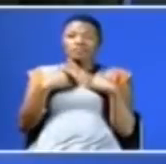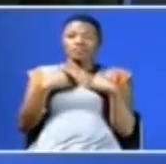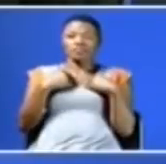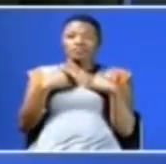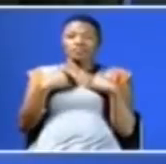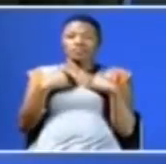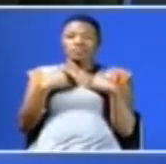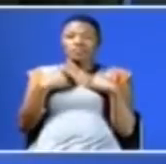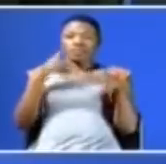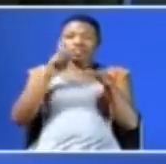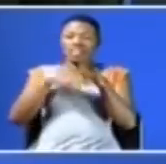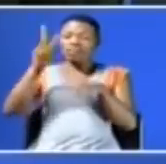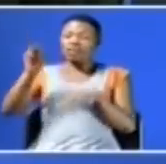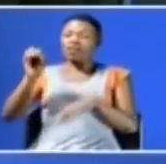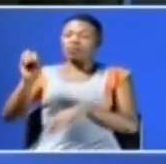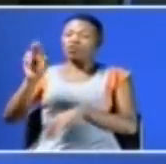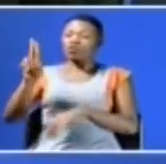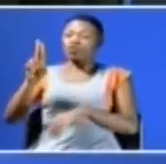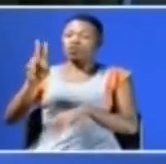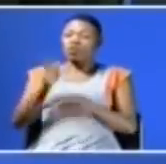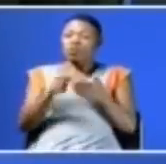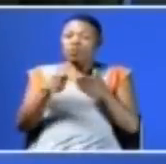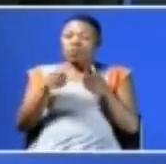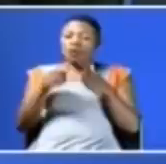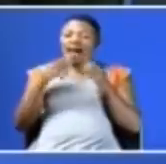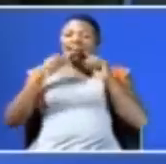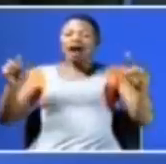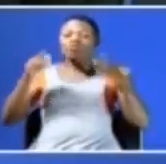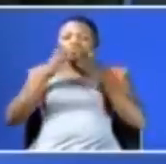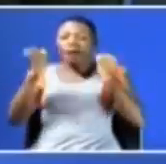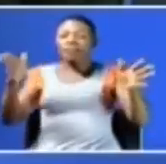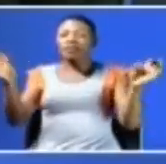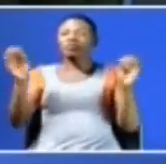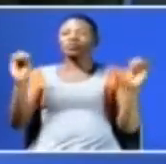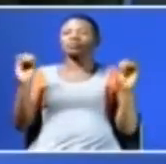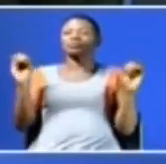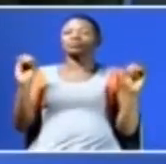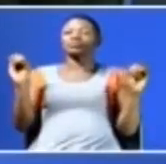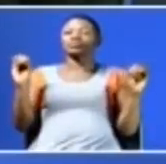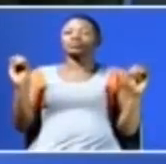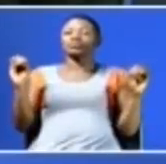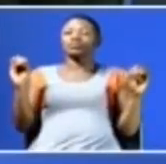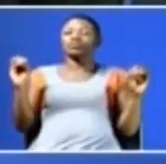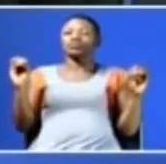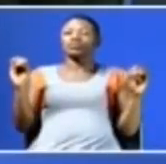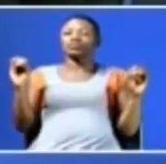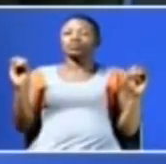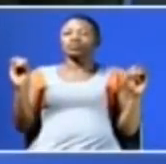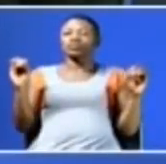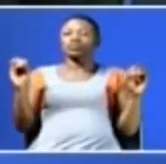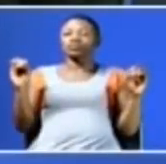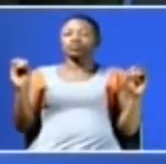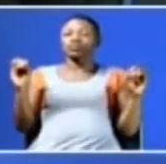when MOUs or these kind of arrangements are done, they are never made public. The 9-point agenda they argue was the MOU.